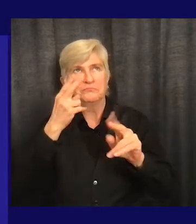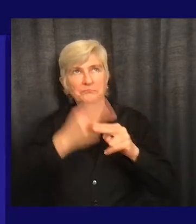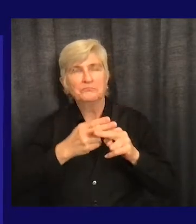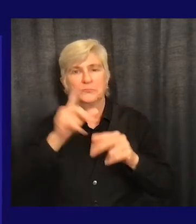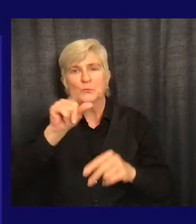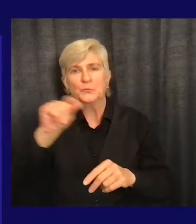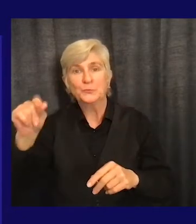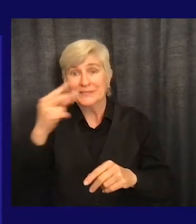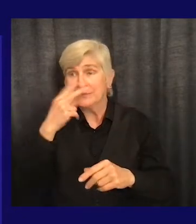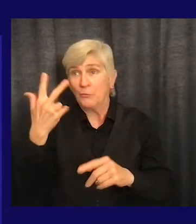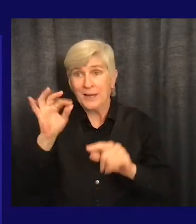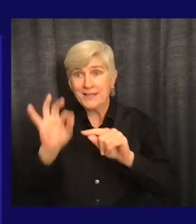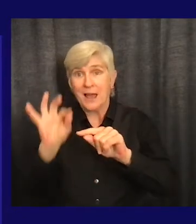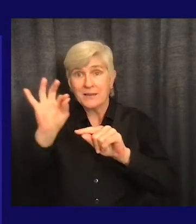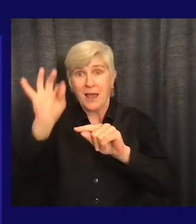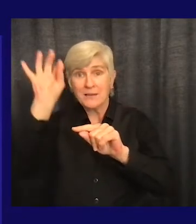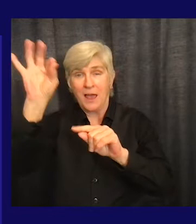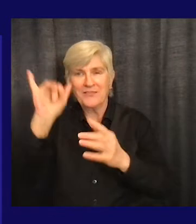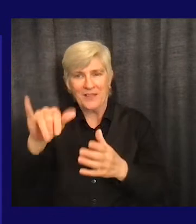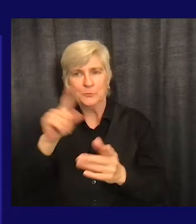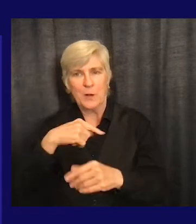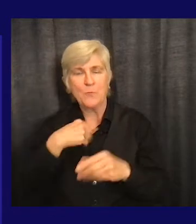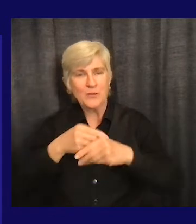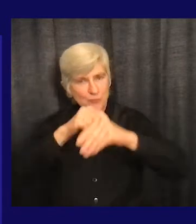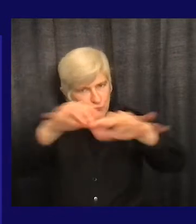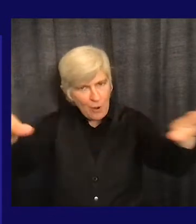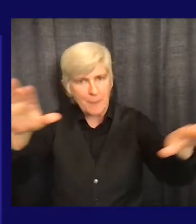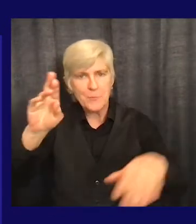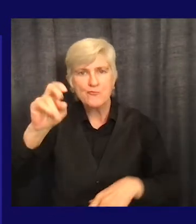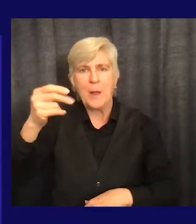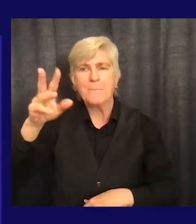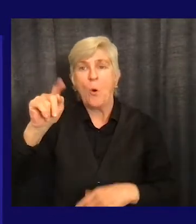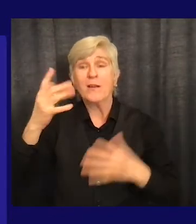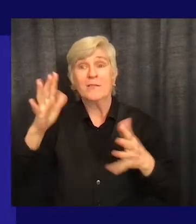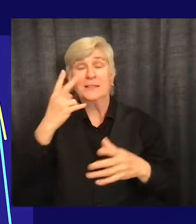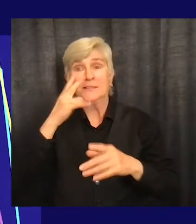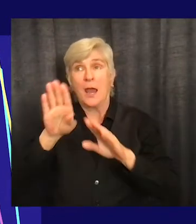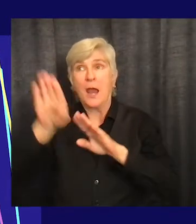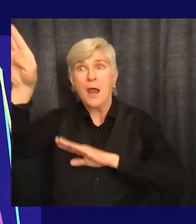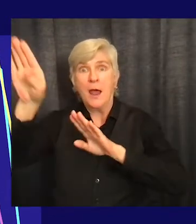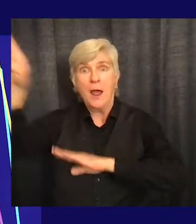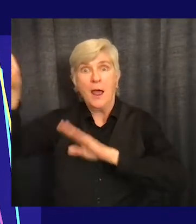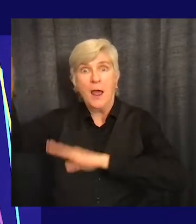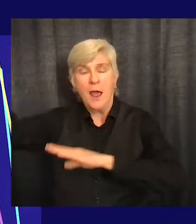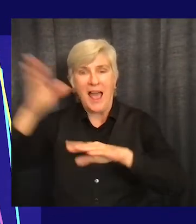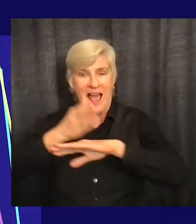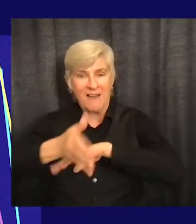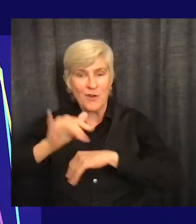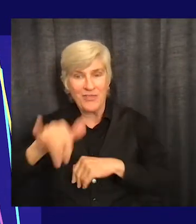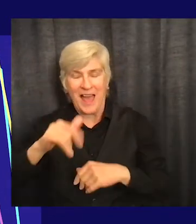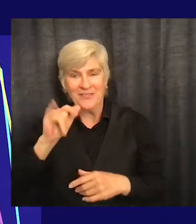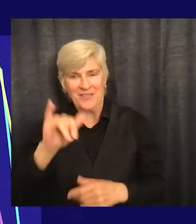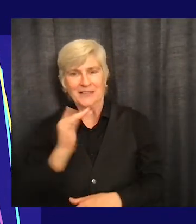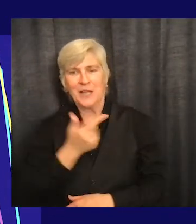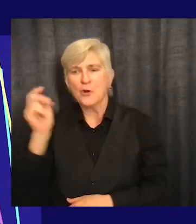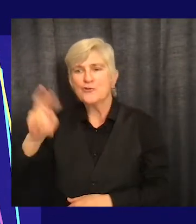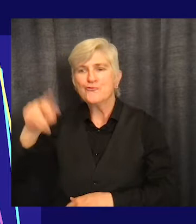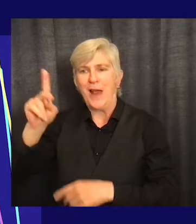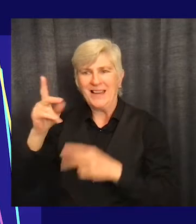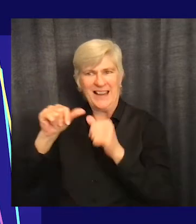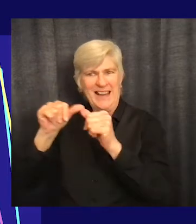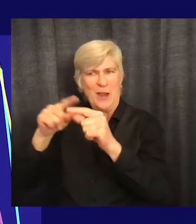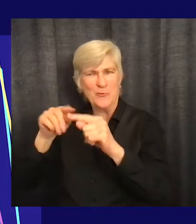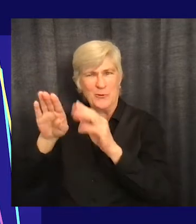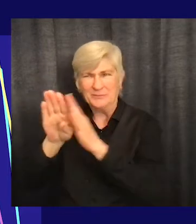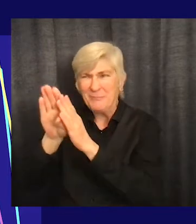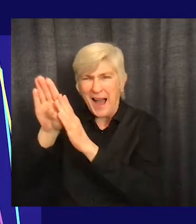2020. You see those three dots? That's when we dropped our report. And then see those sharp inclines afterwards? Those are our